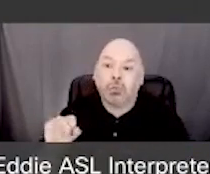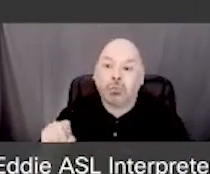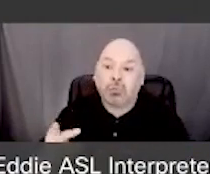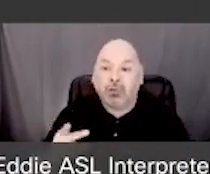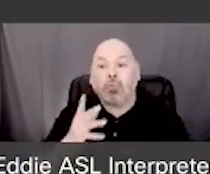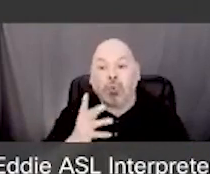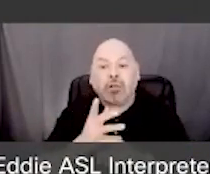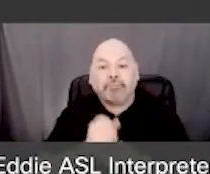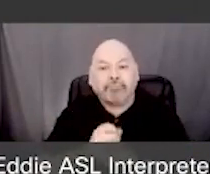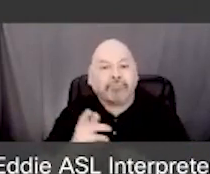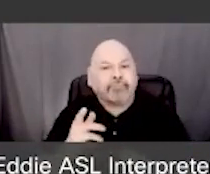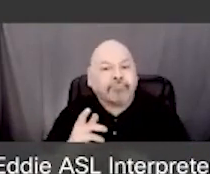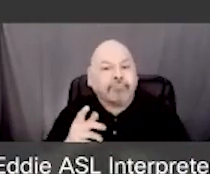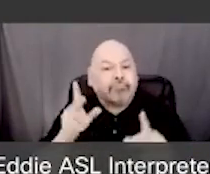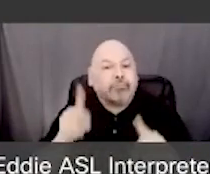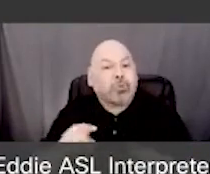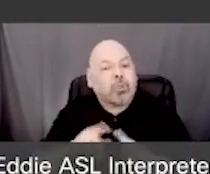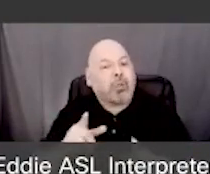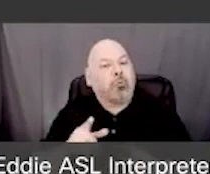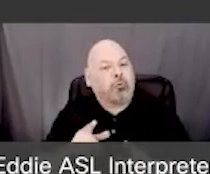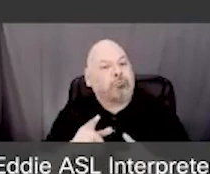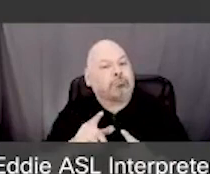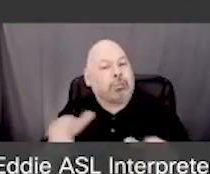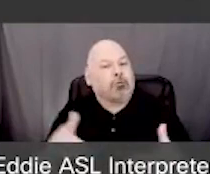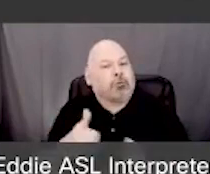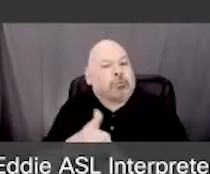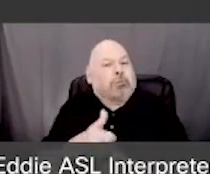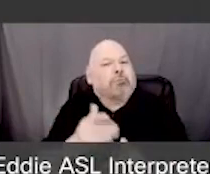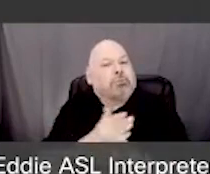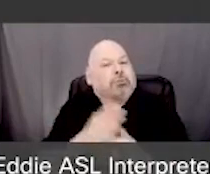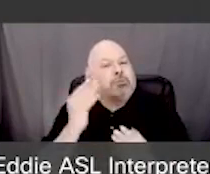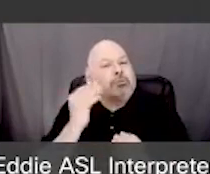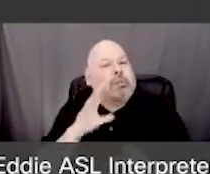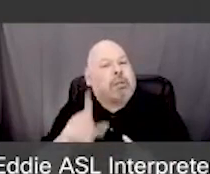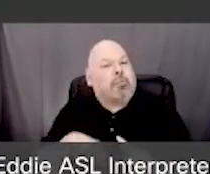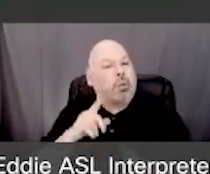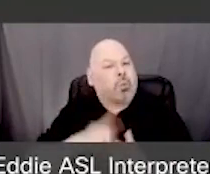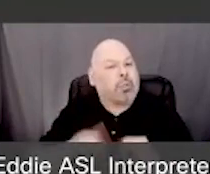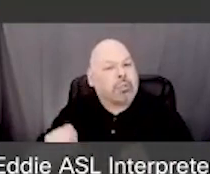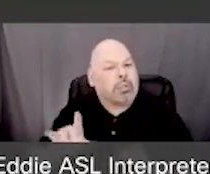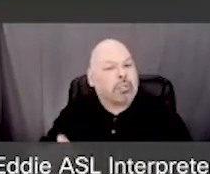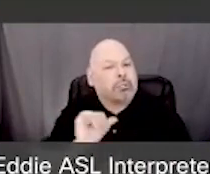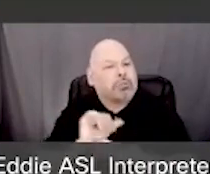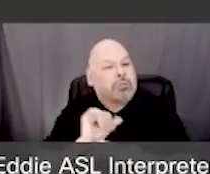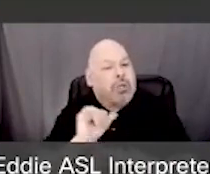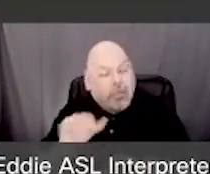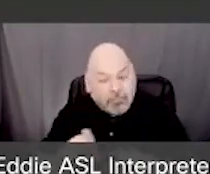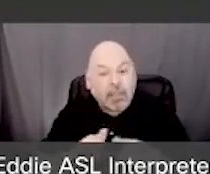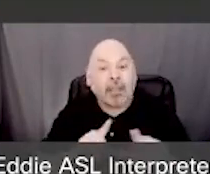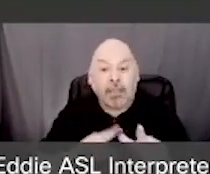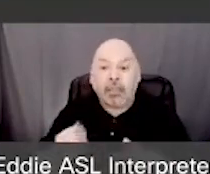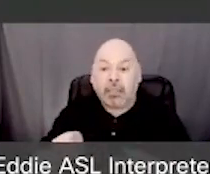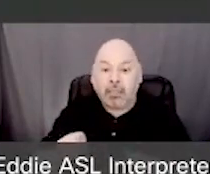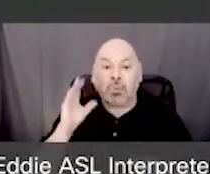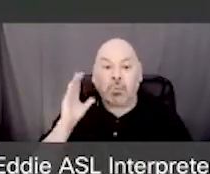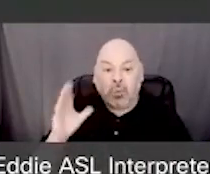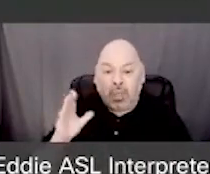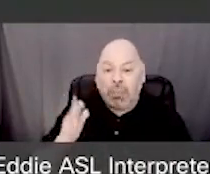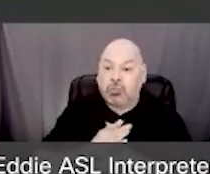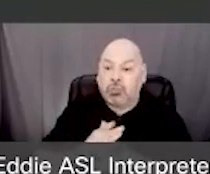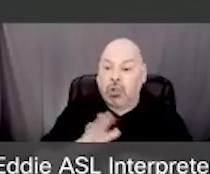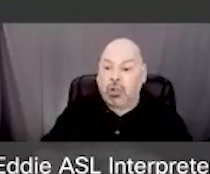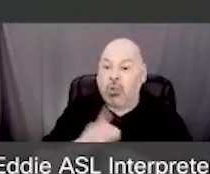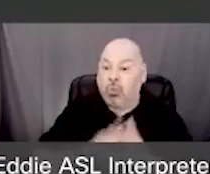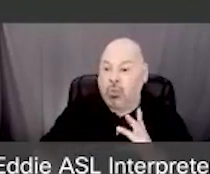procurement agents on our team. He will introduce himself and share a little information on what he does. And then he's going to share on